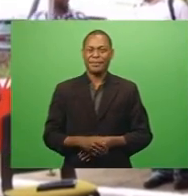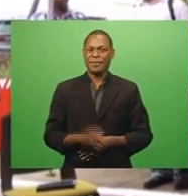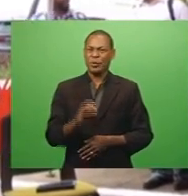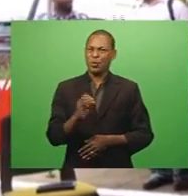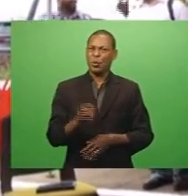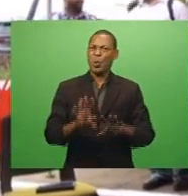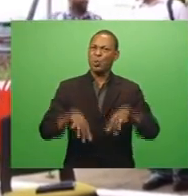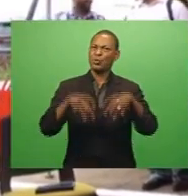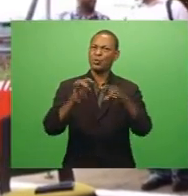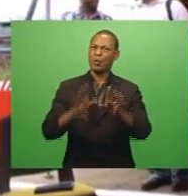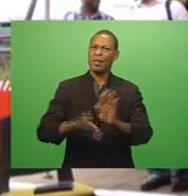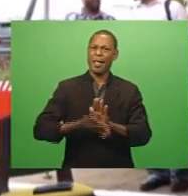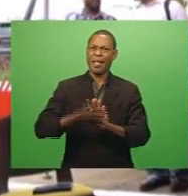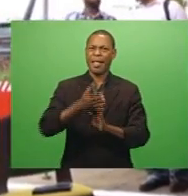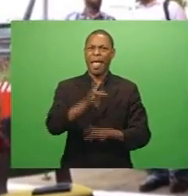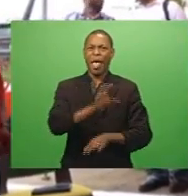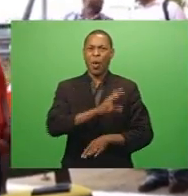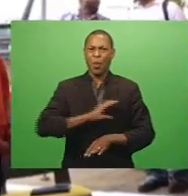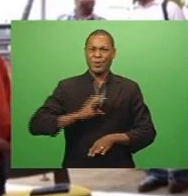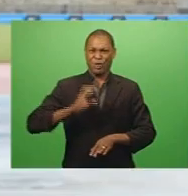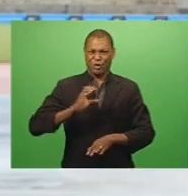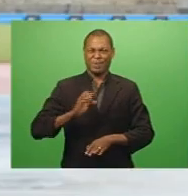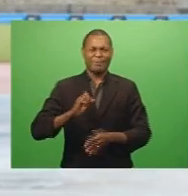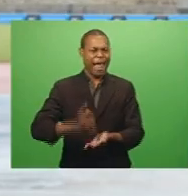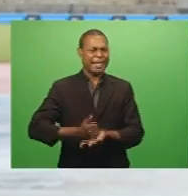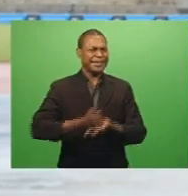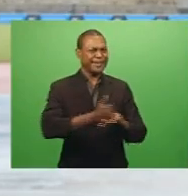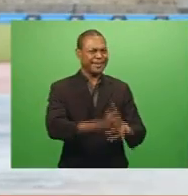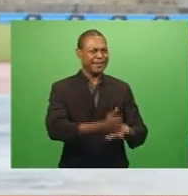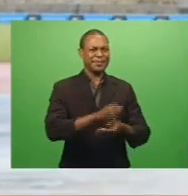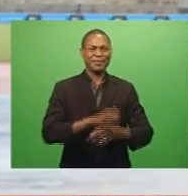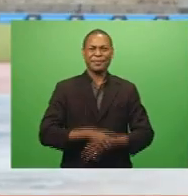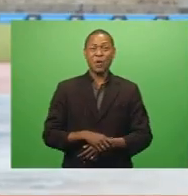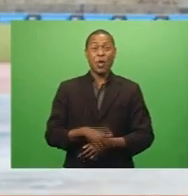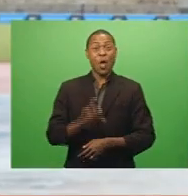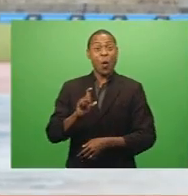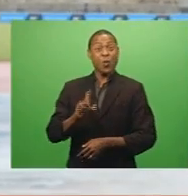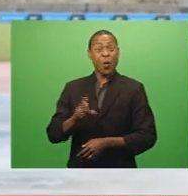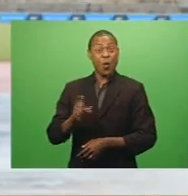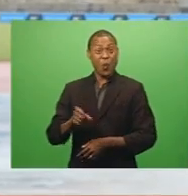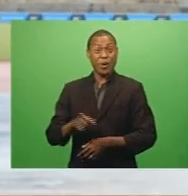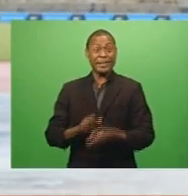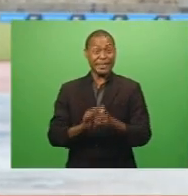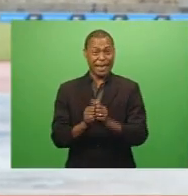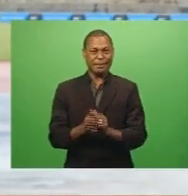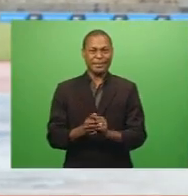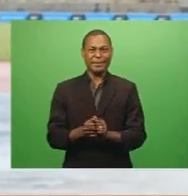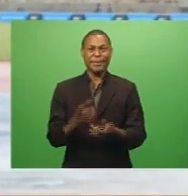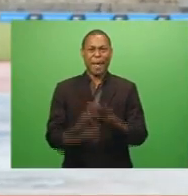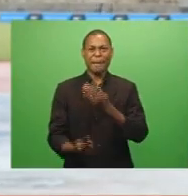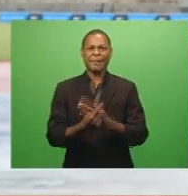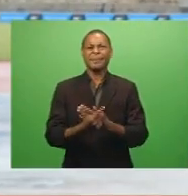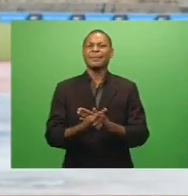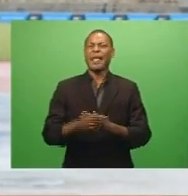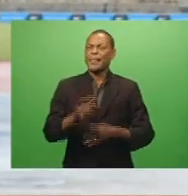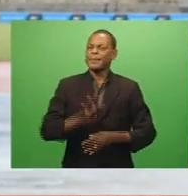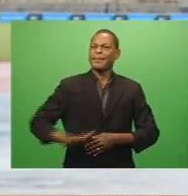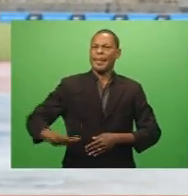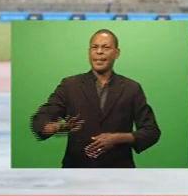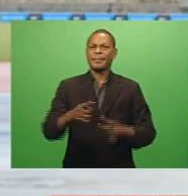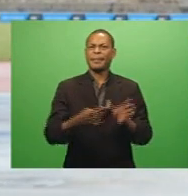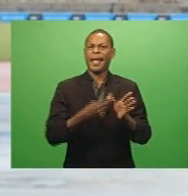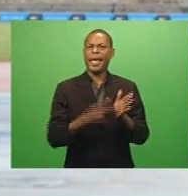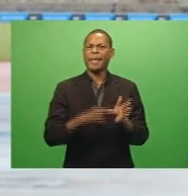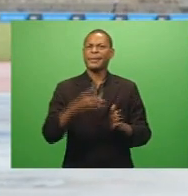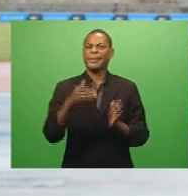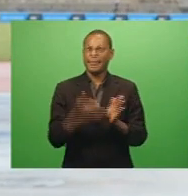Commission is going to come on board to assist them. The Coca-Cola Games will be held here at the ANZ Stadium from the 22nd